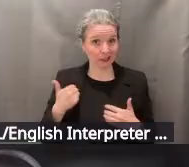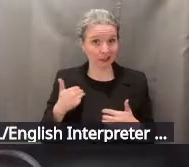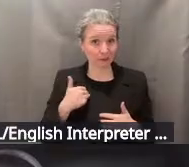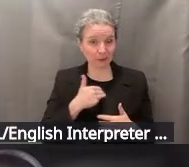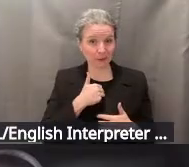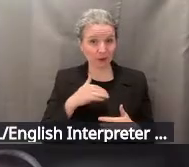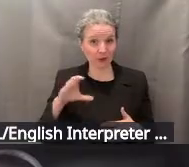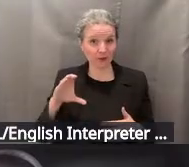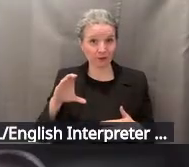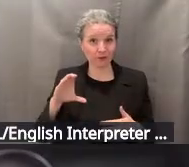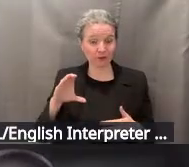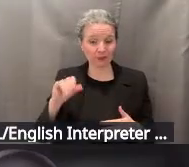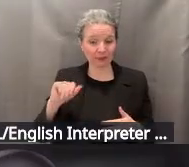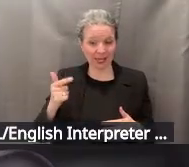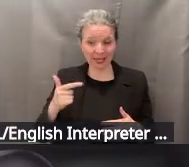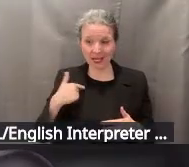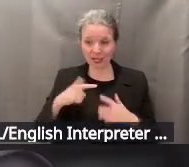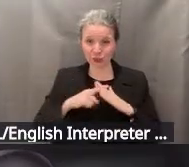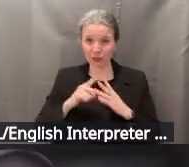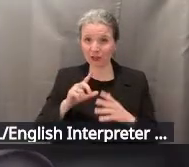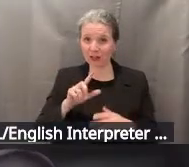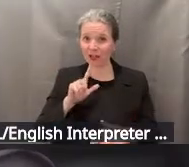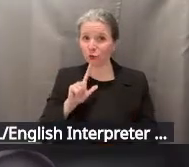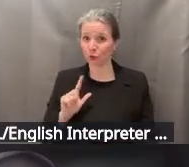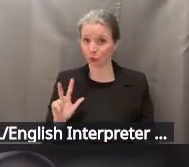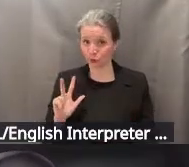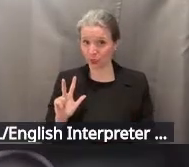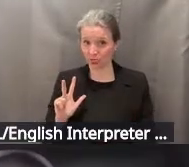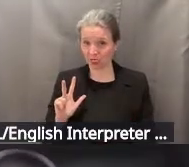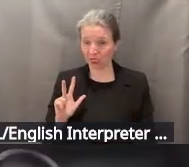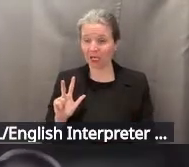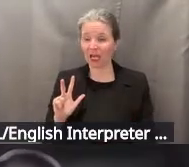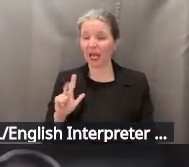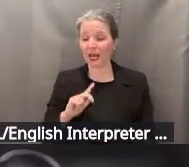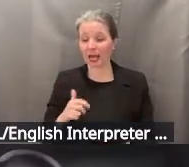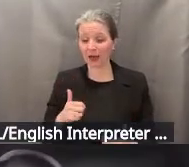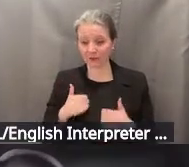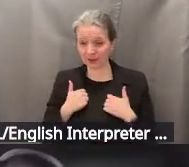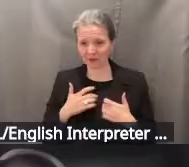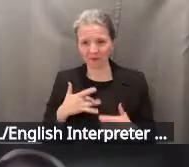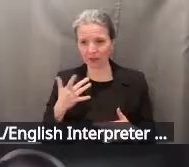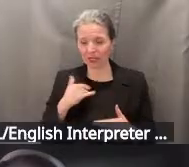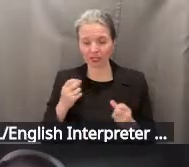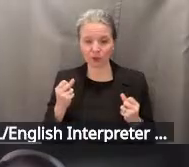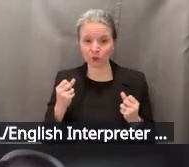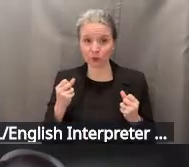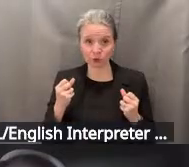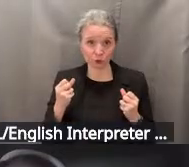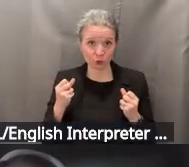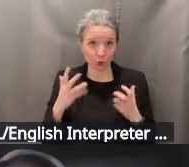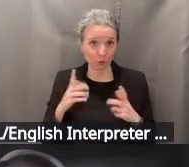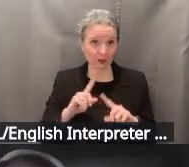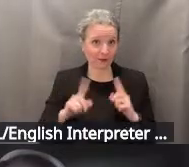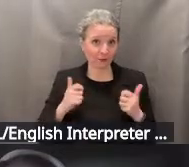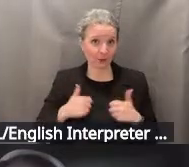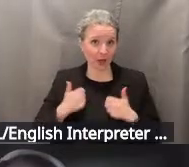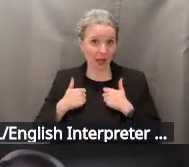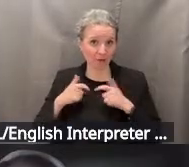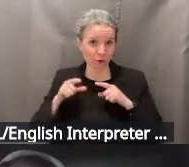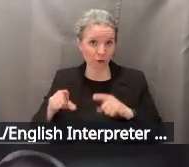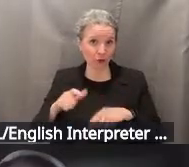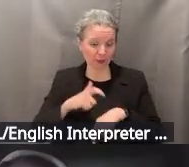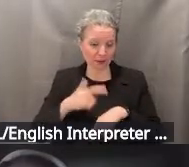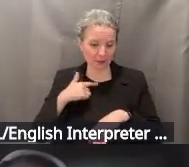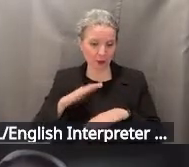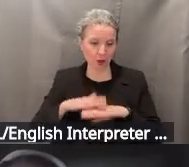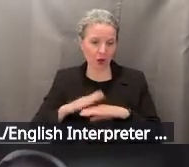member of CAG, I started at 23 and I've lived, I feel like, so many different lives throughout the time that